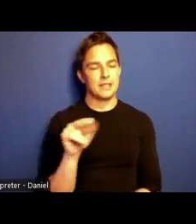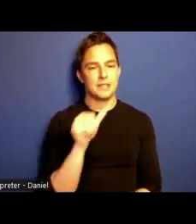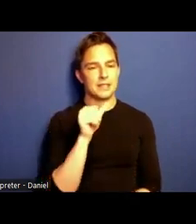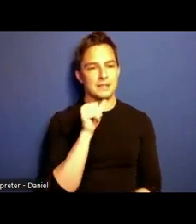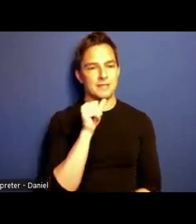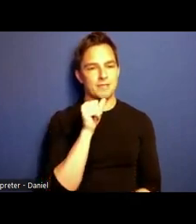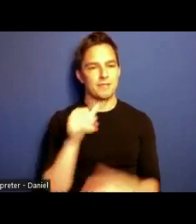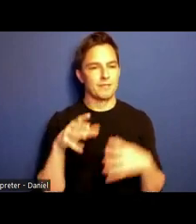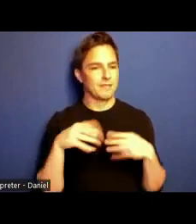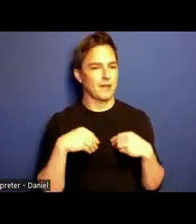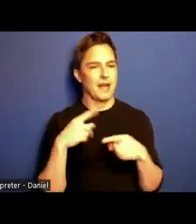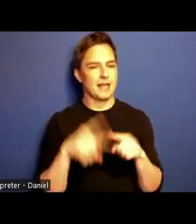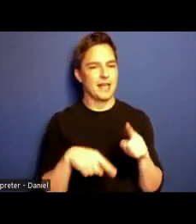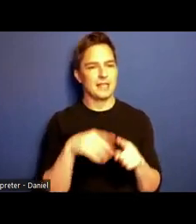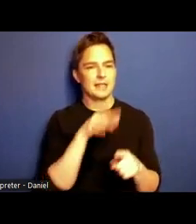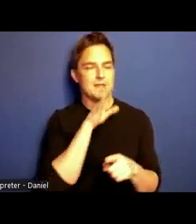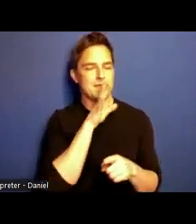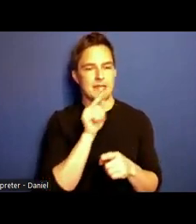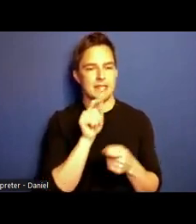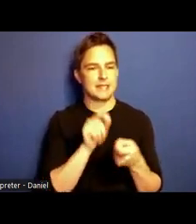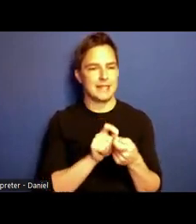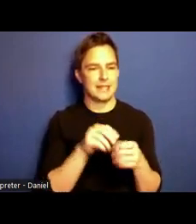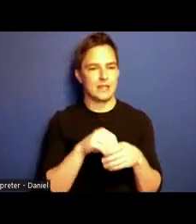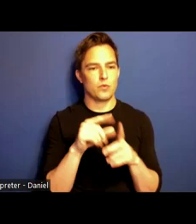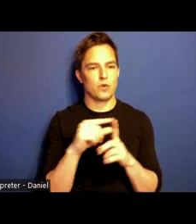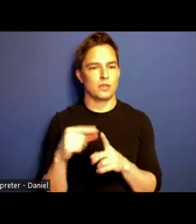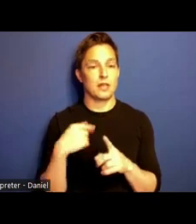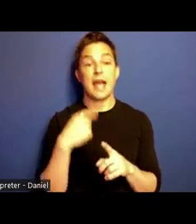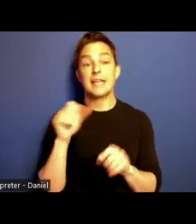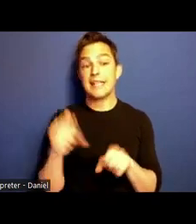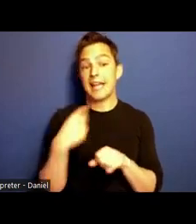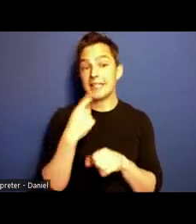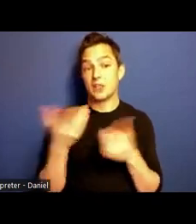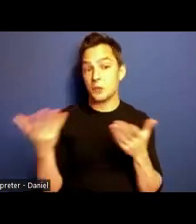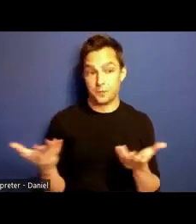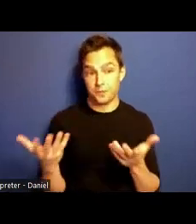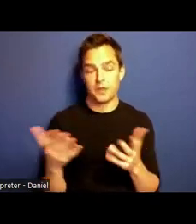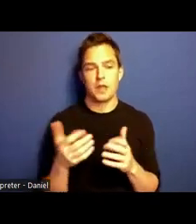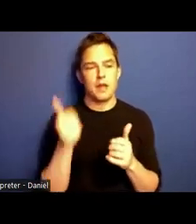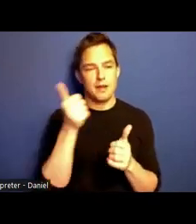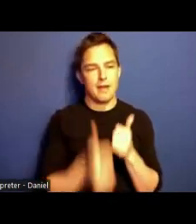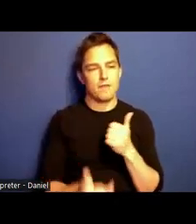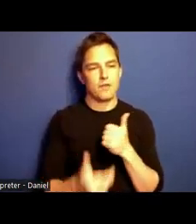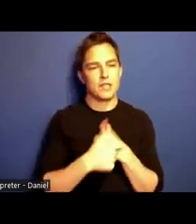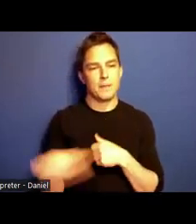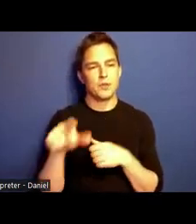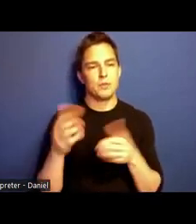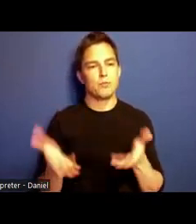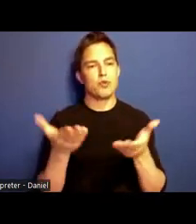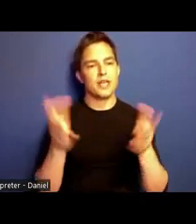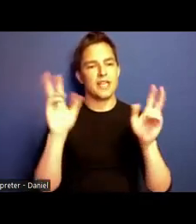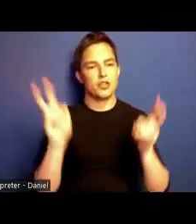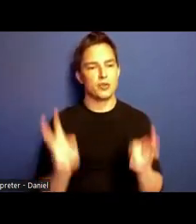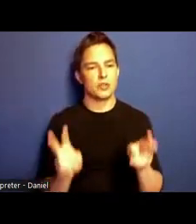that I can't quite put it into words. I can tell you that every time you raise issues